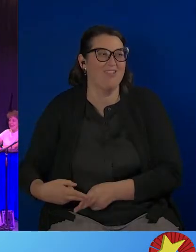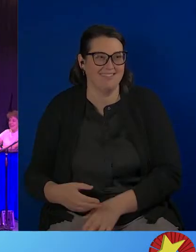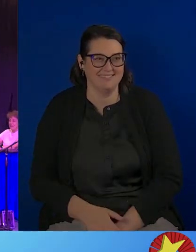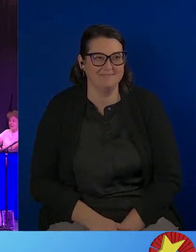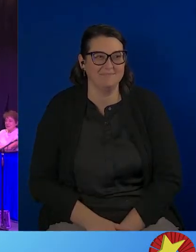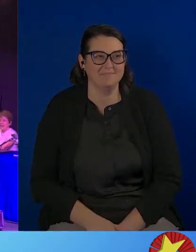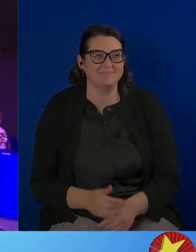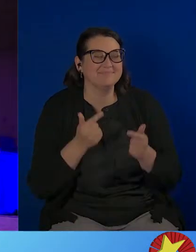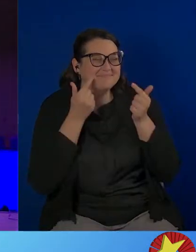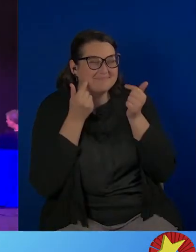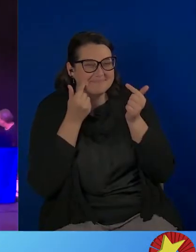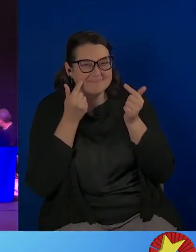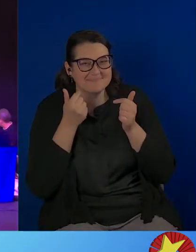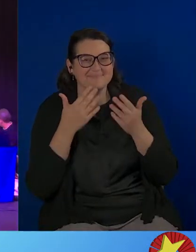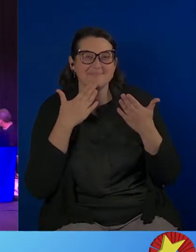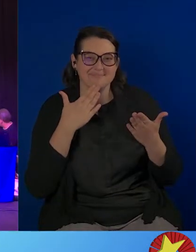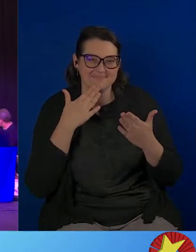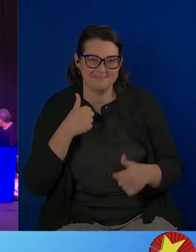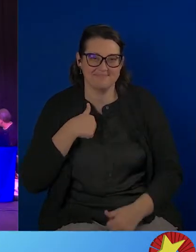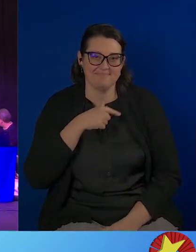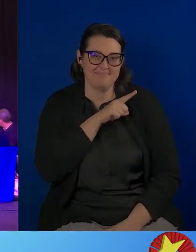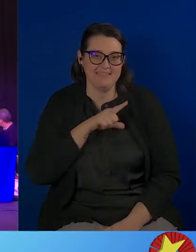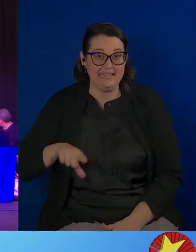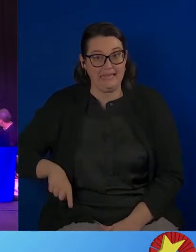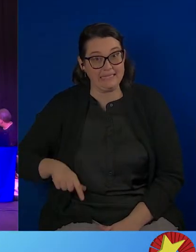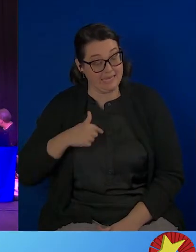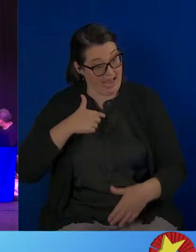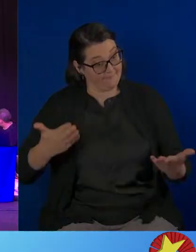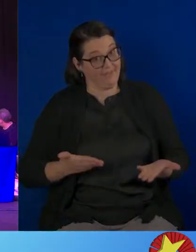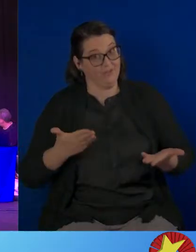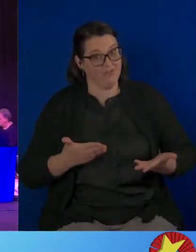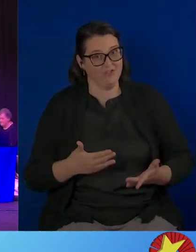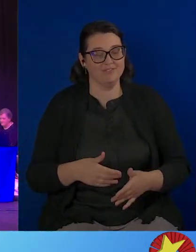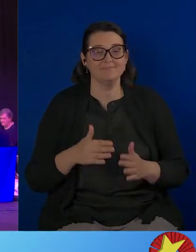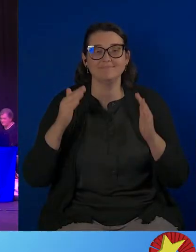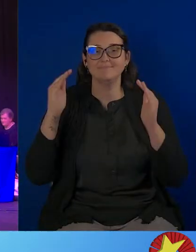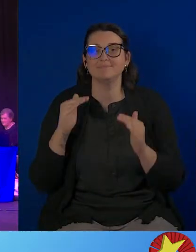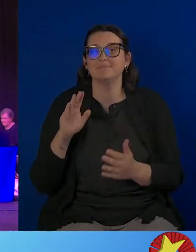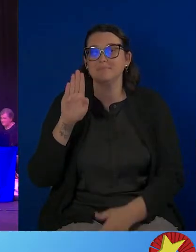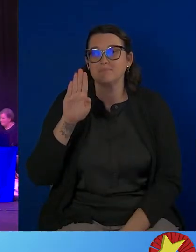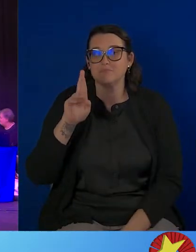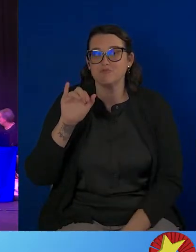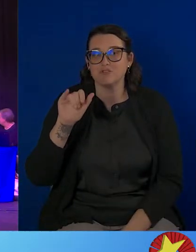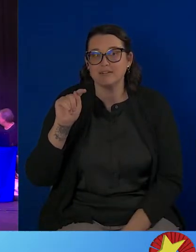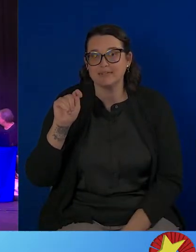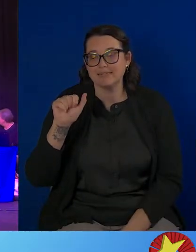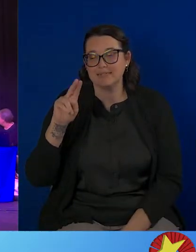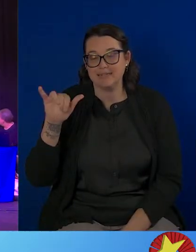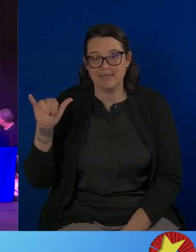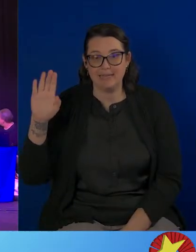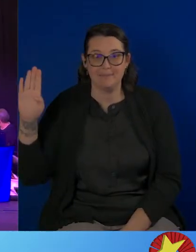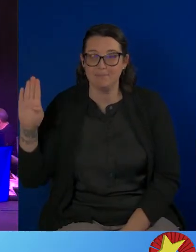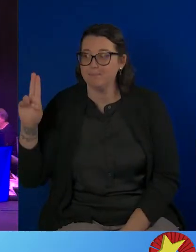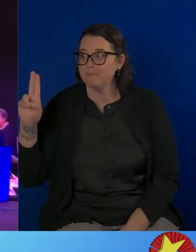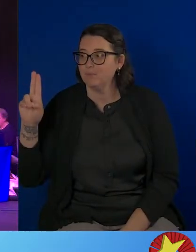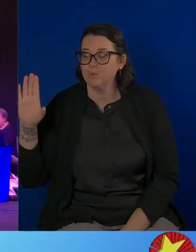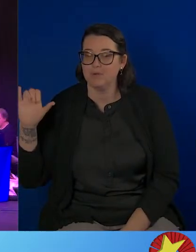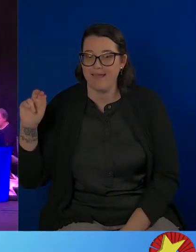Thank you, everyone. I'm Linda Bowe. I am here. Brittany Buchanan. I'm present.